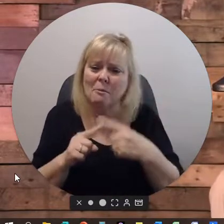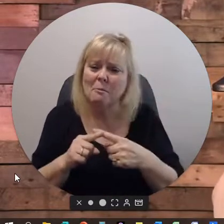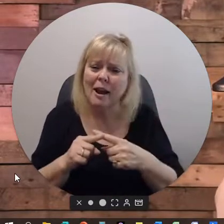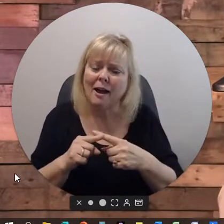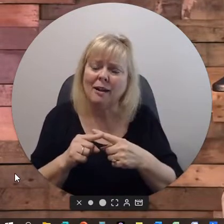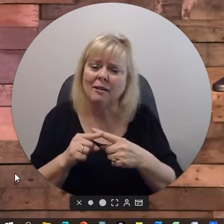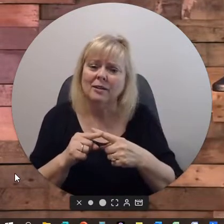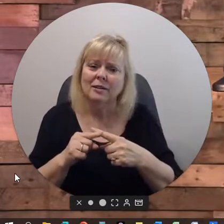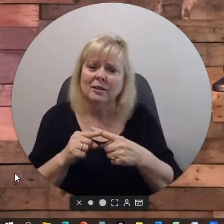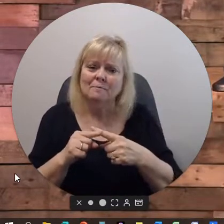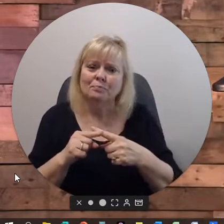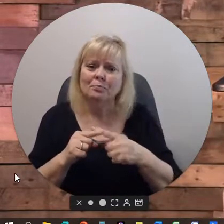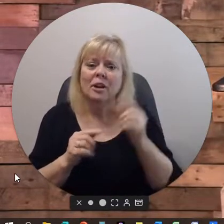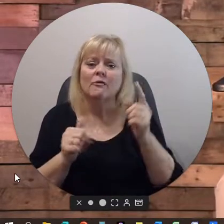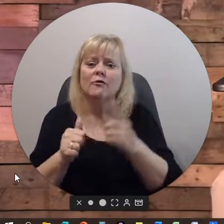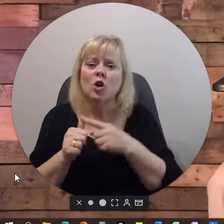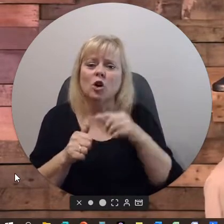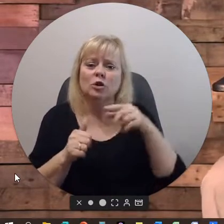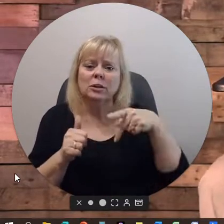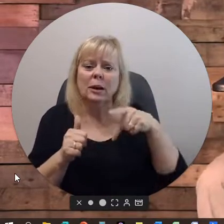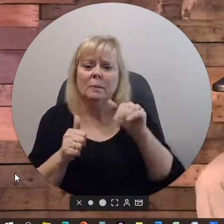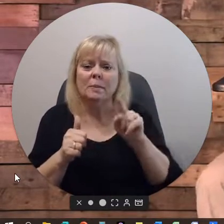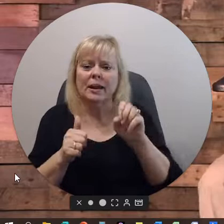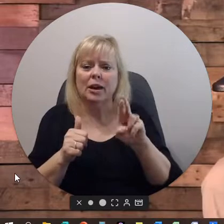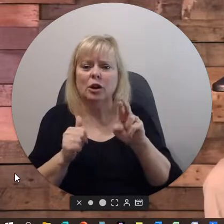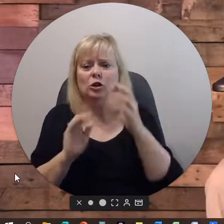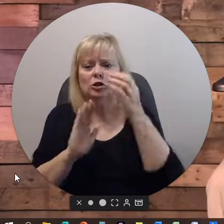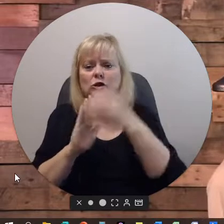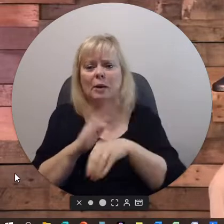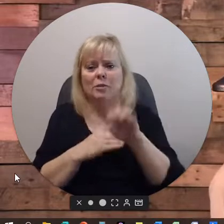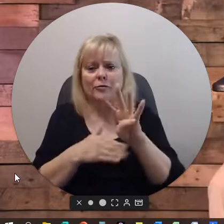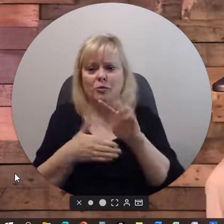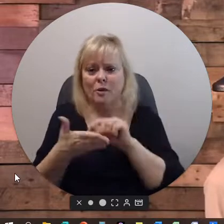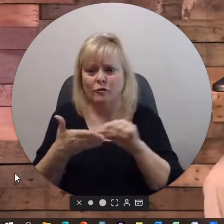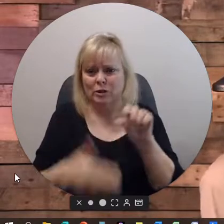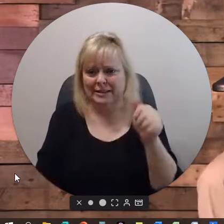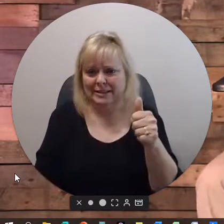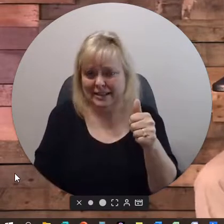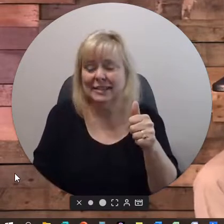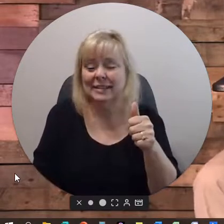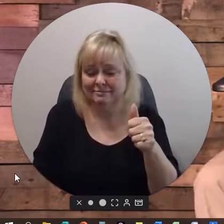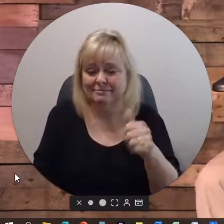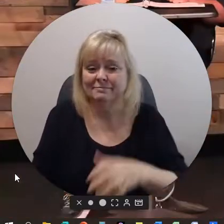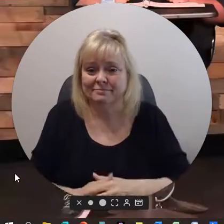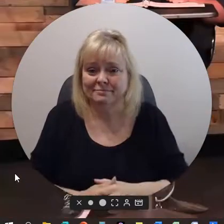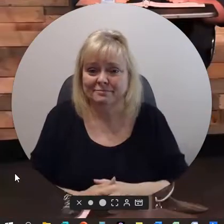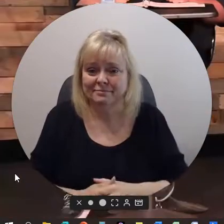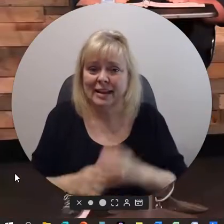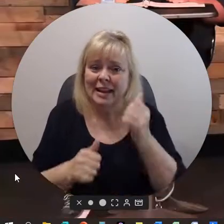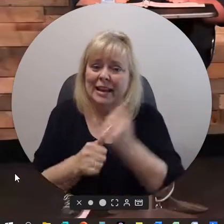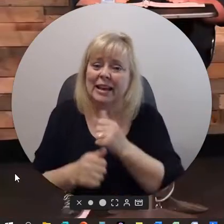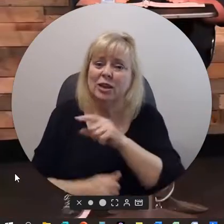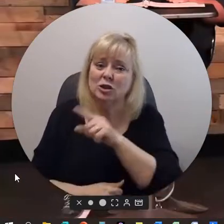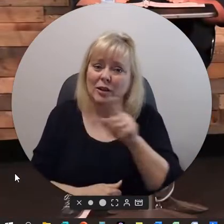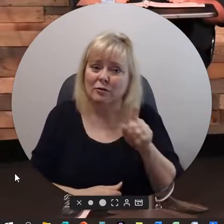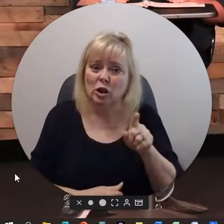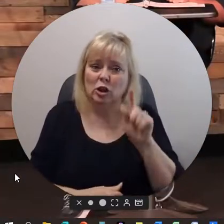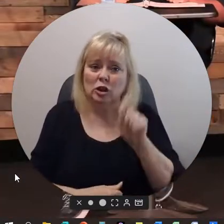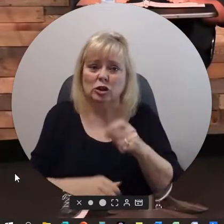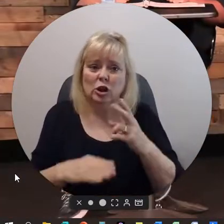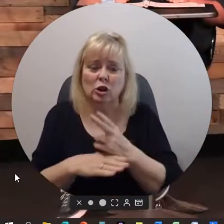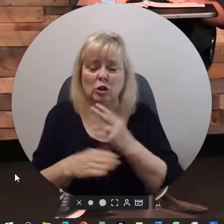1 Peter chapter 4, 10, where we read, "Each of you should use whatever gift you